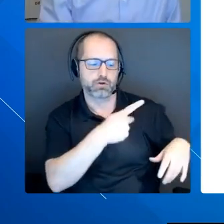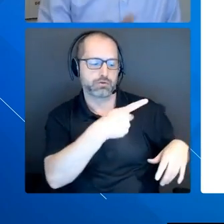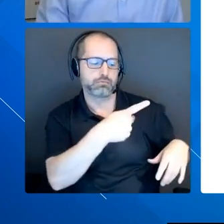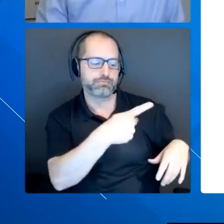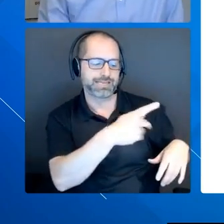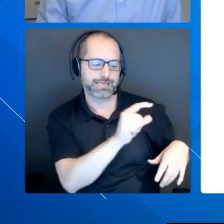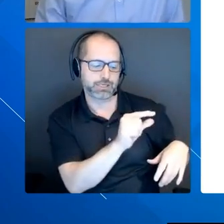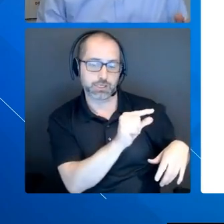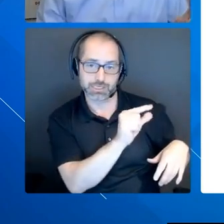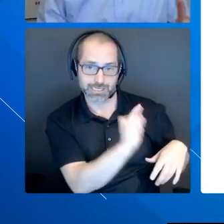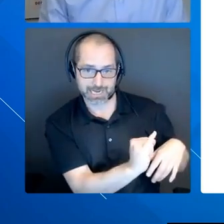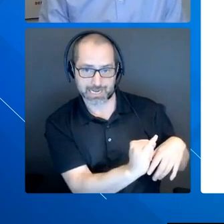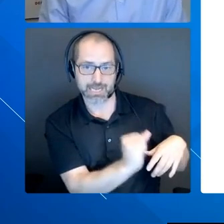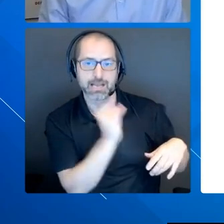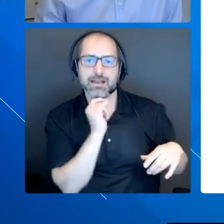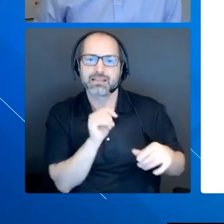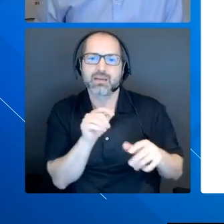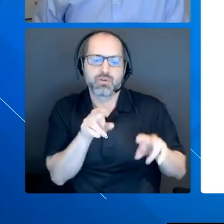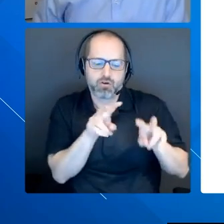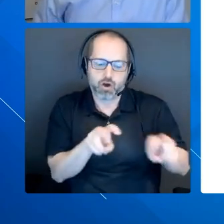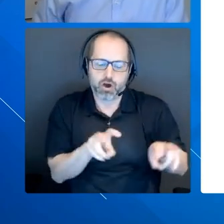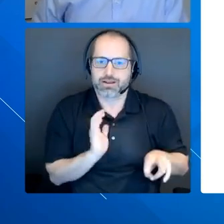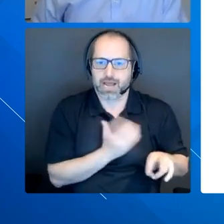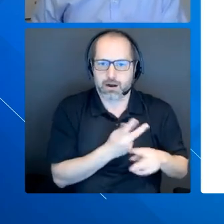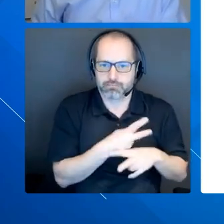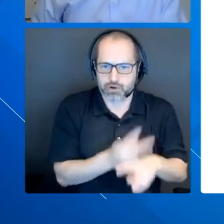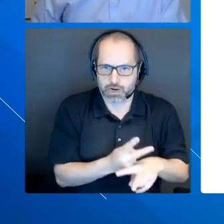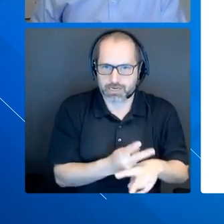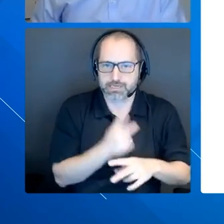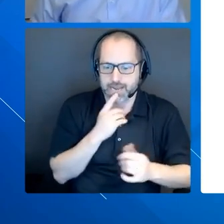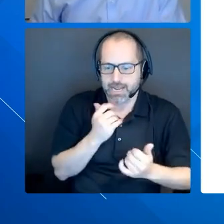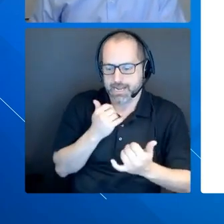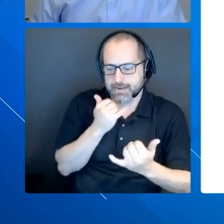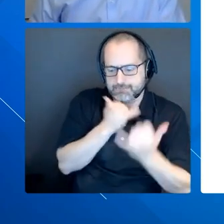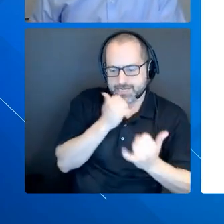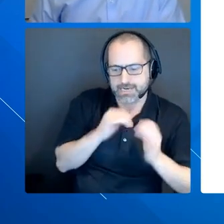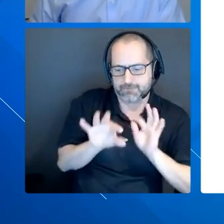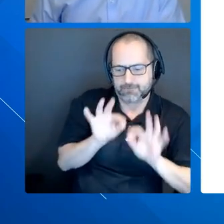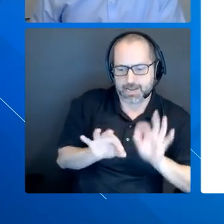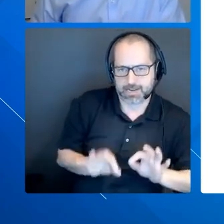audit our products, write our defects, float our VPATs.